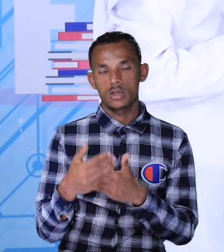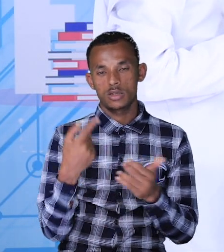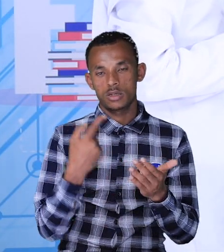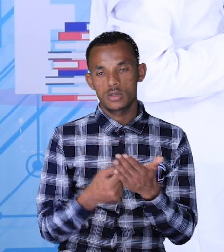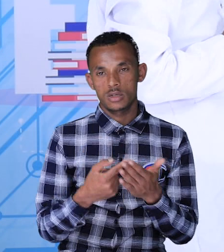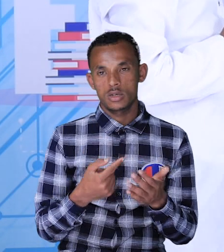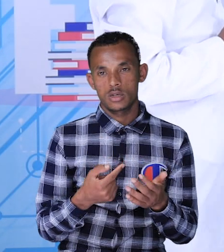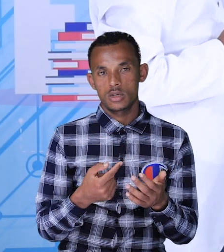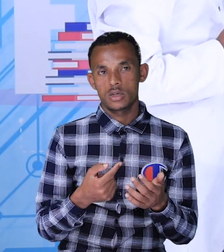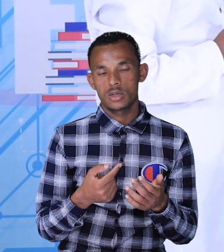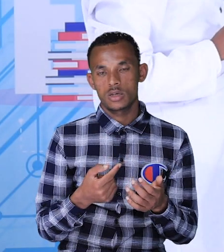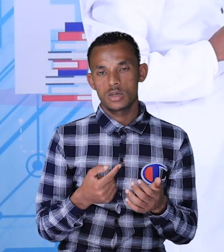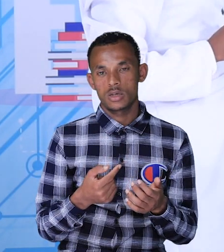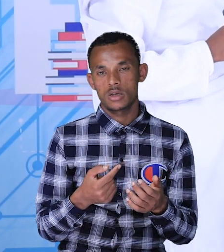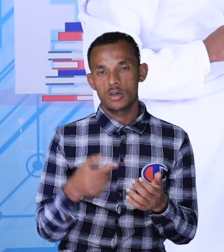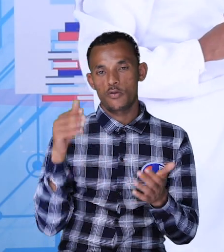next to this,